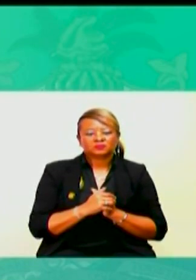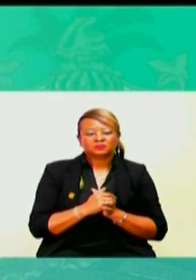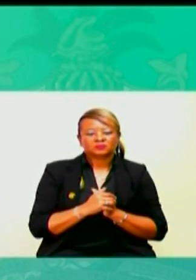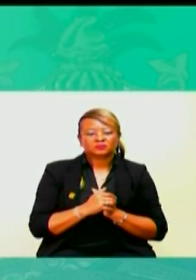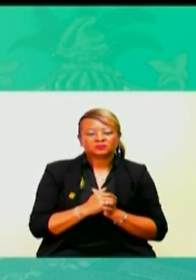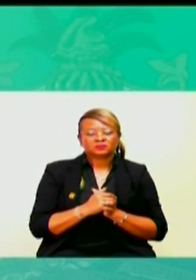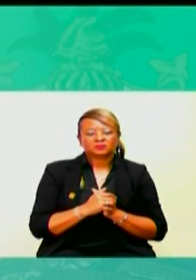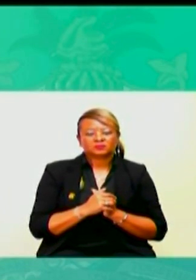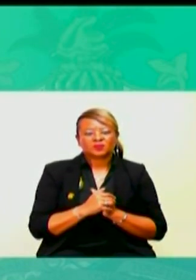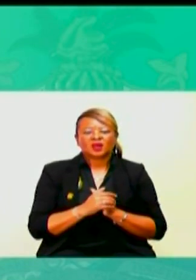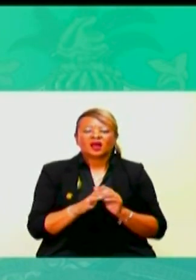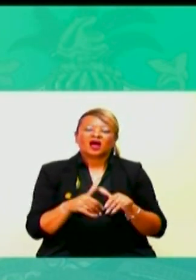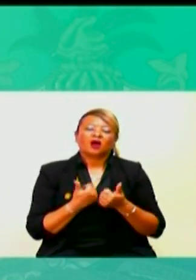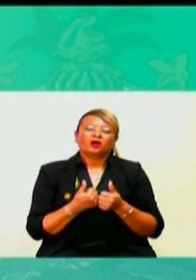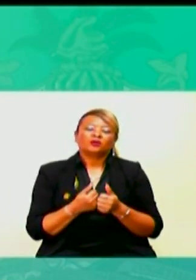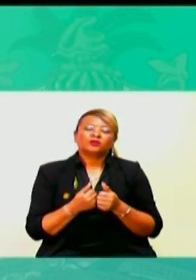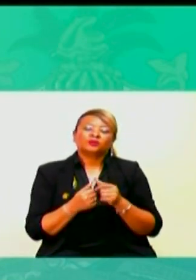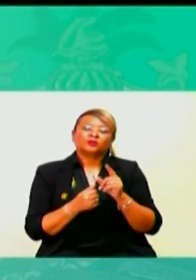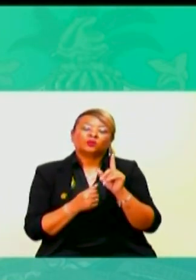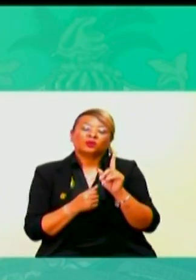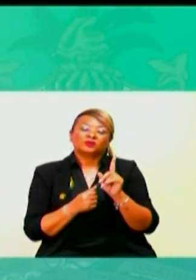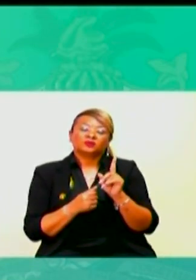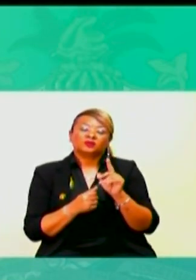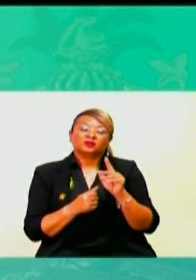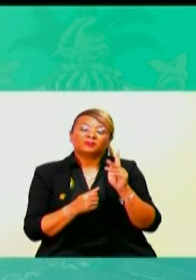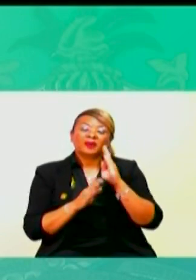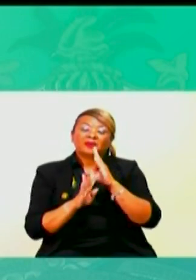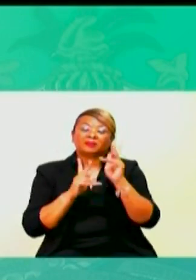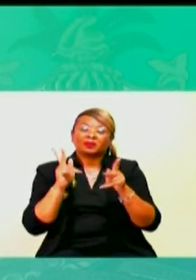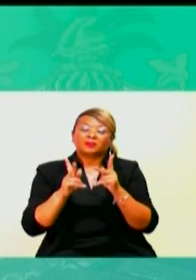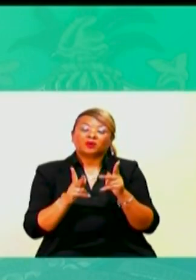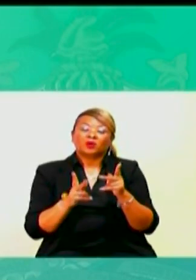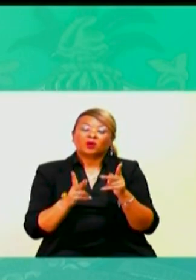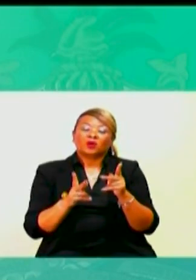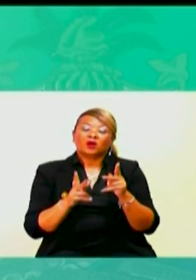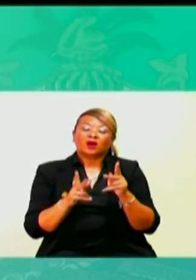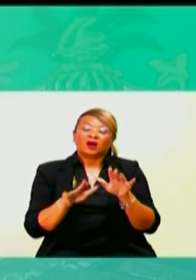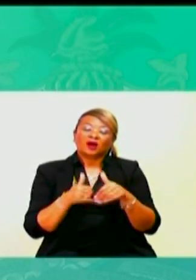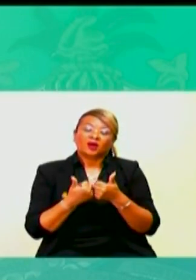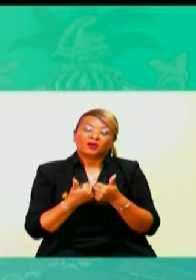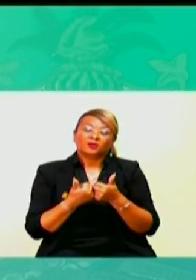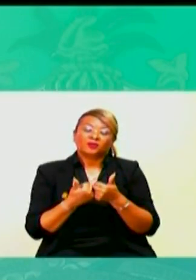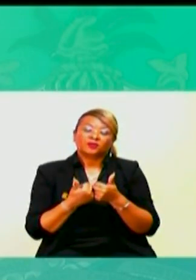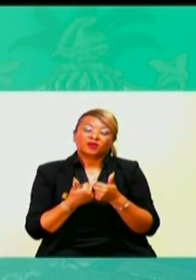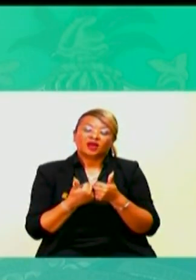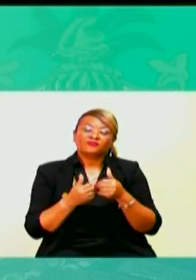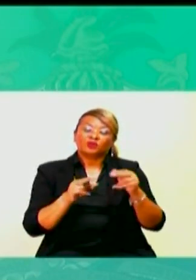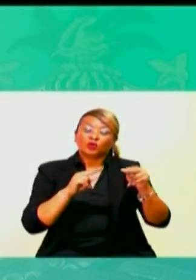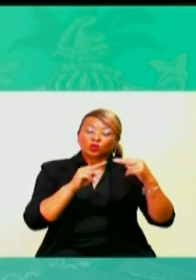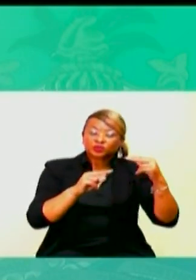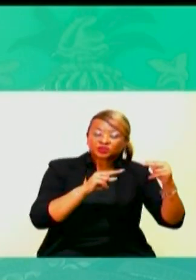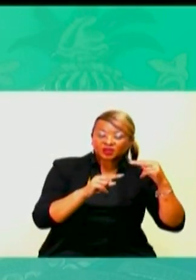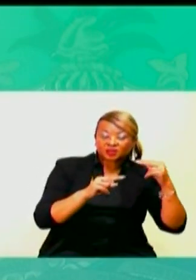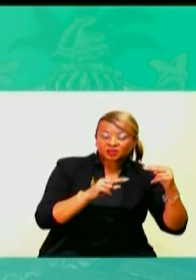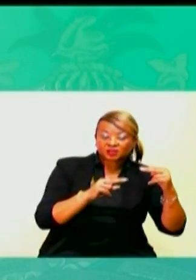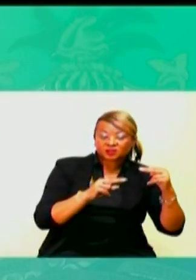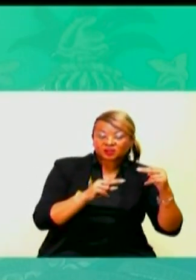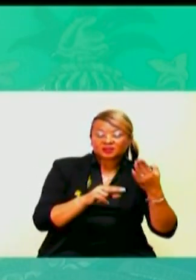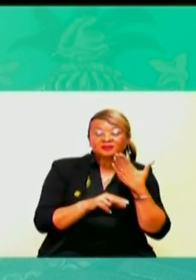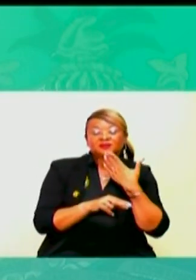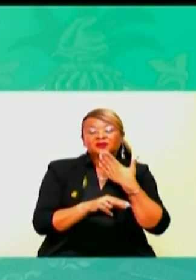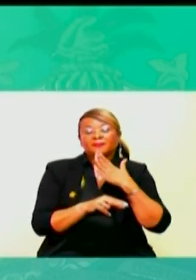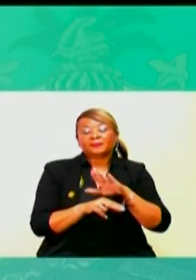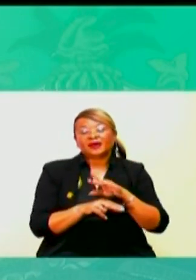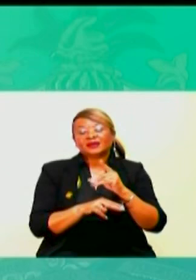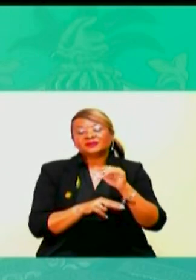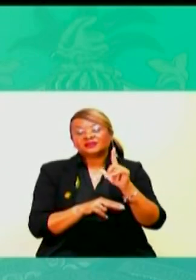how could one, the Bahamian people want to know, have negotiated such a bad